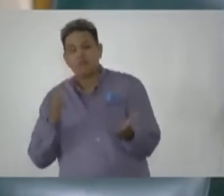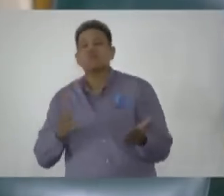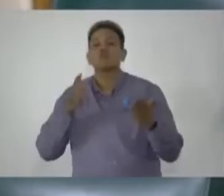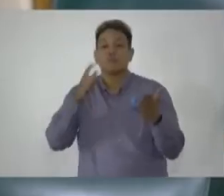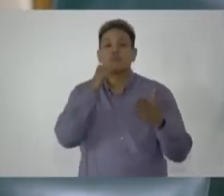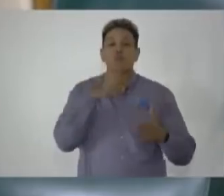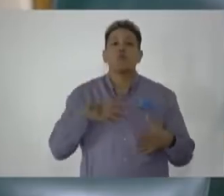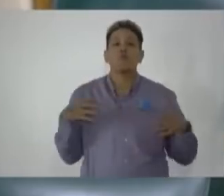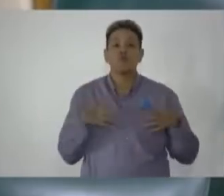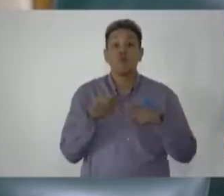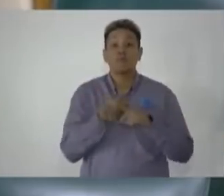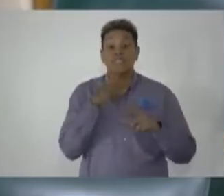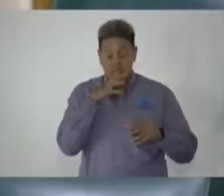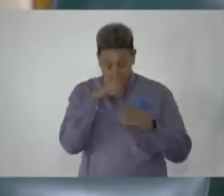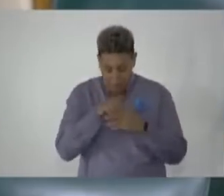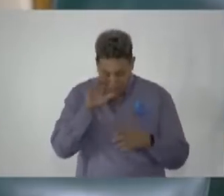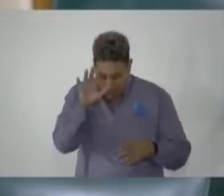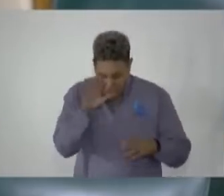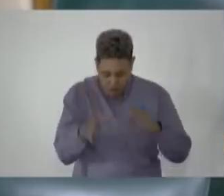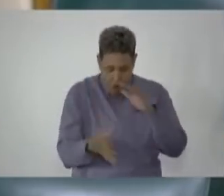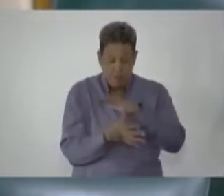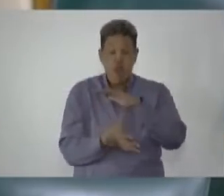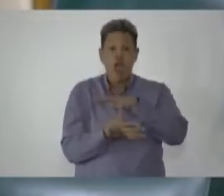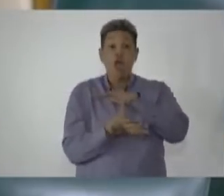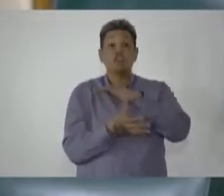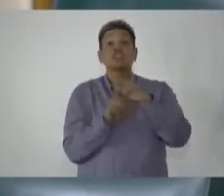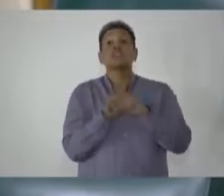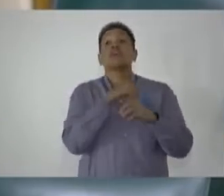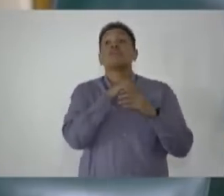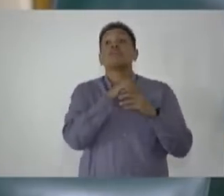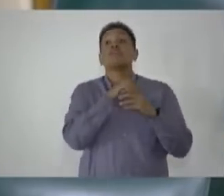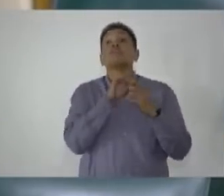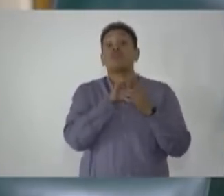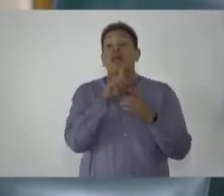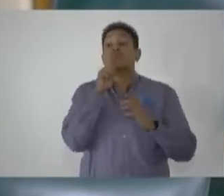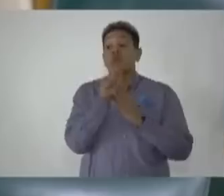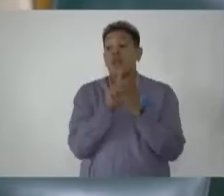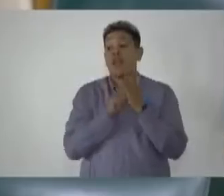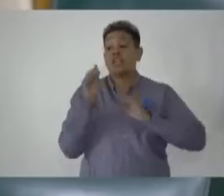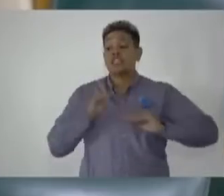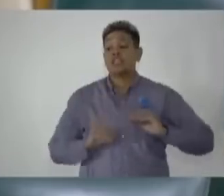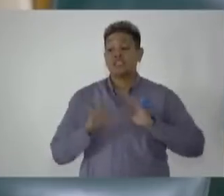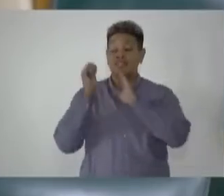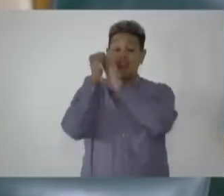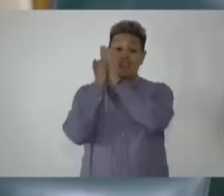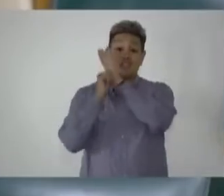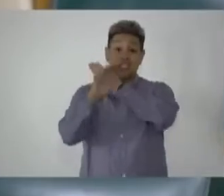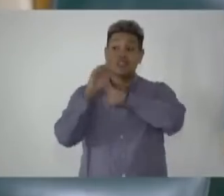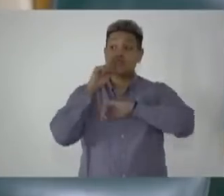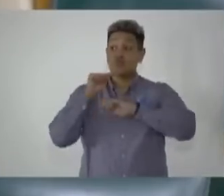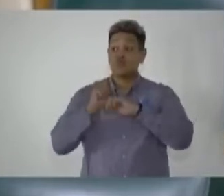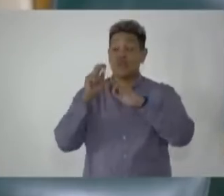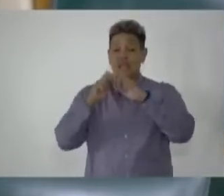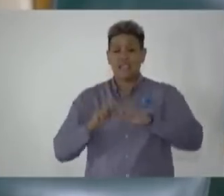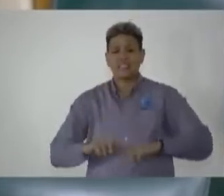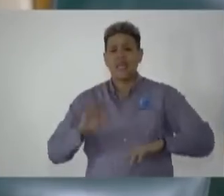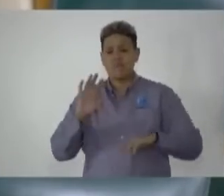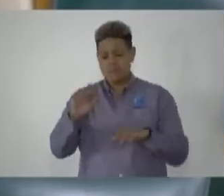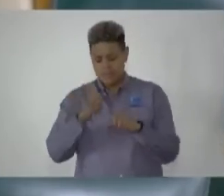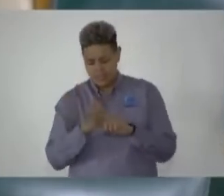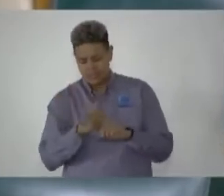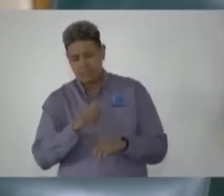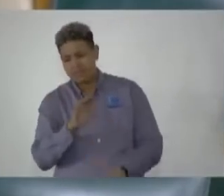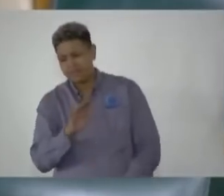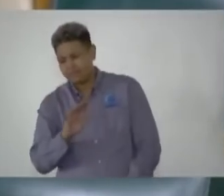to the caucus that part of your priority in terms of legislation legislative agenda is to examine